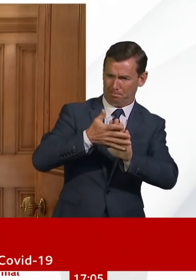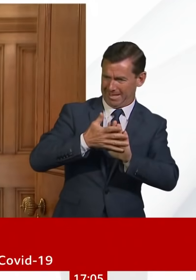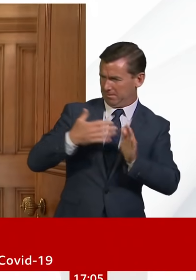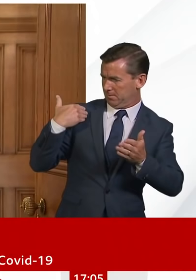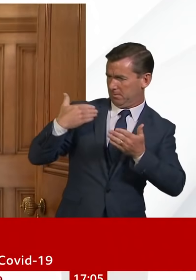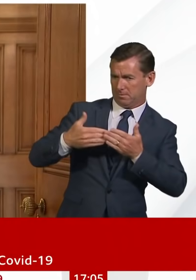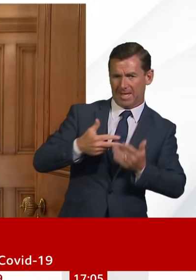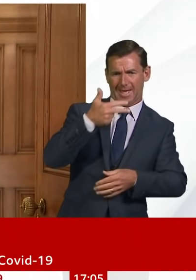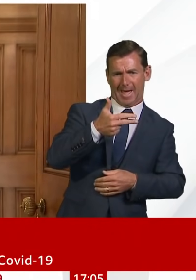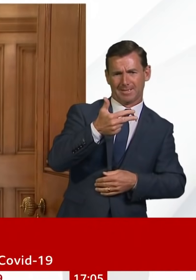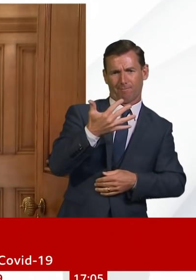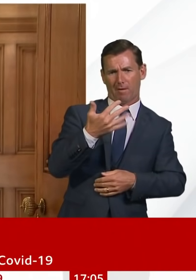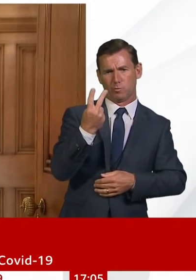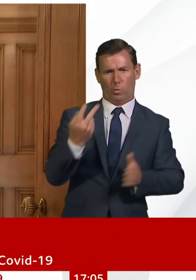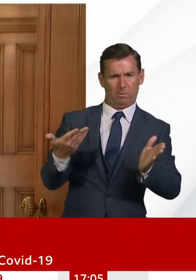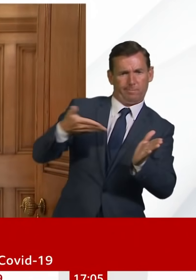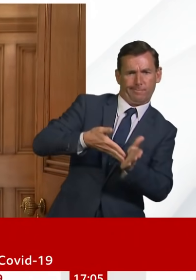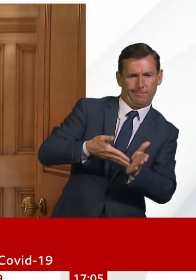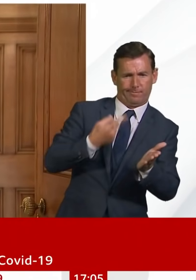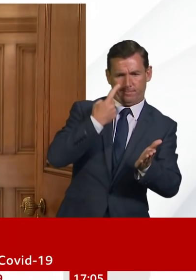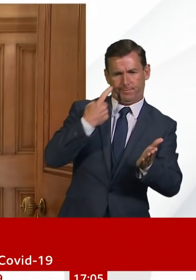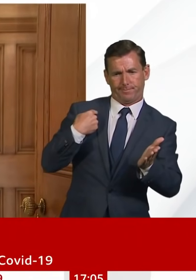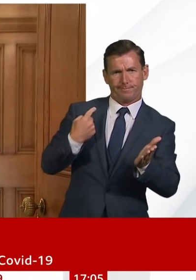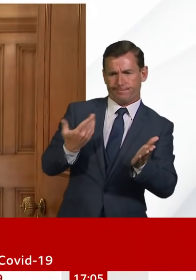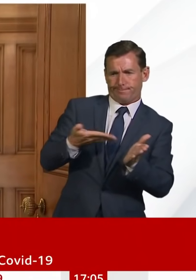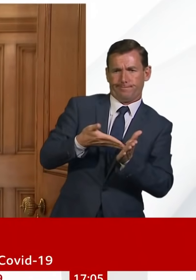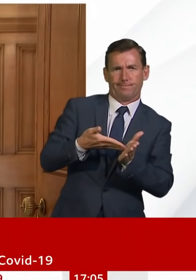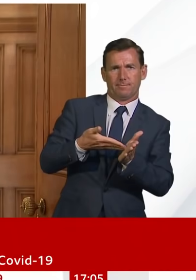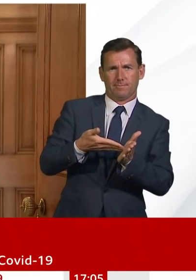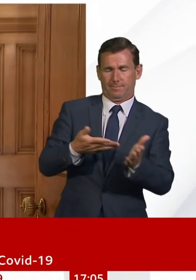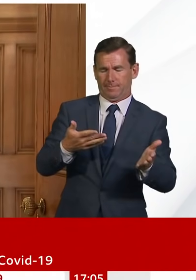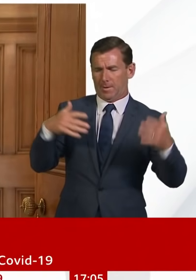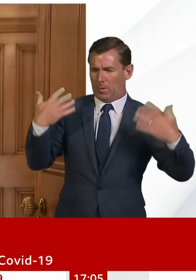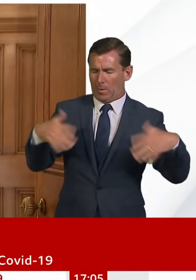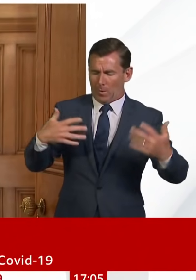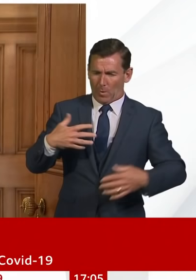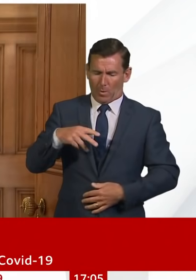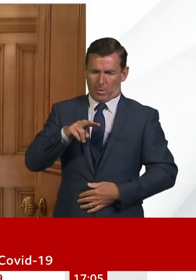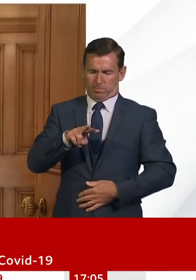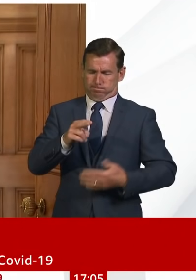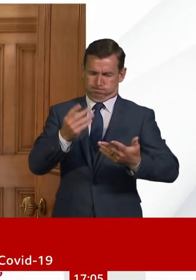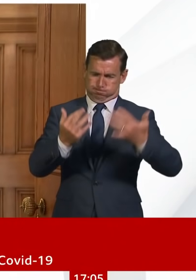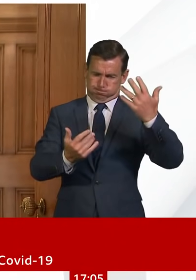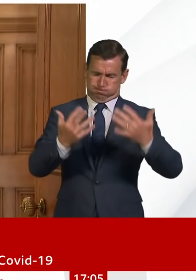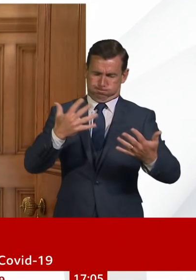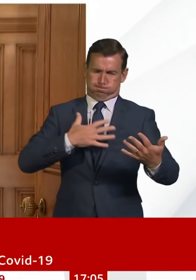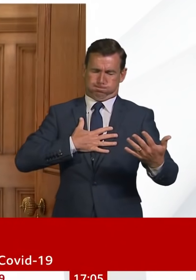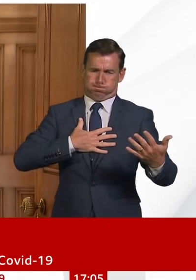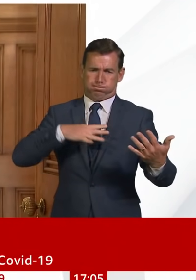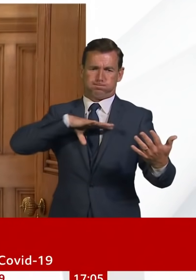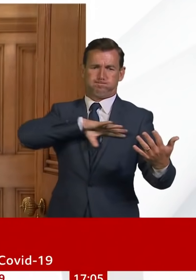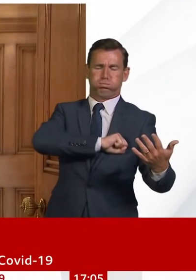852. This number is another salutary lesson, and it tells